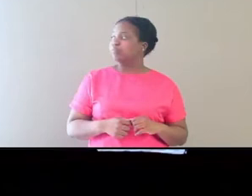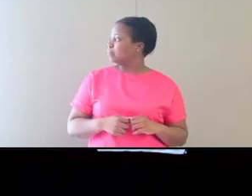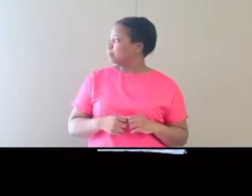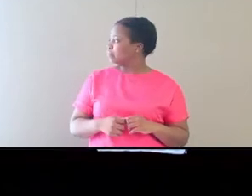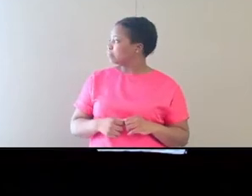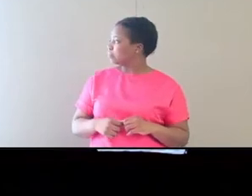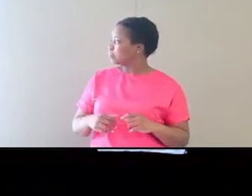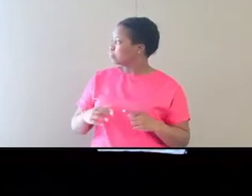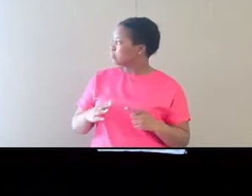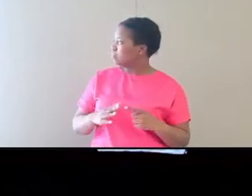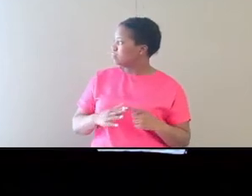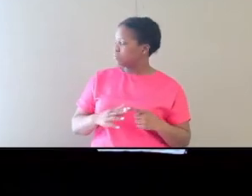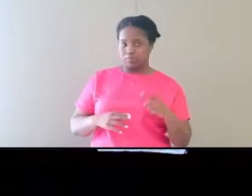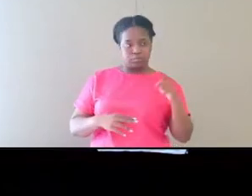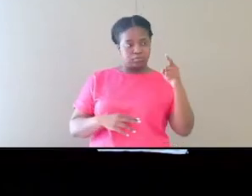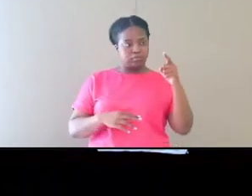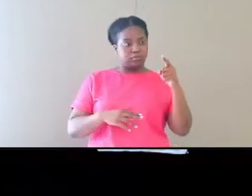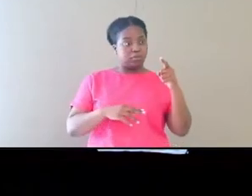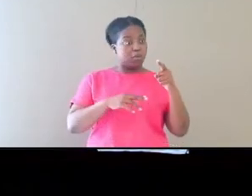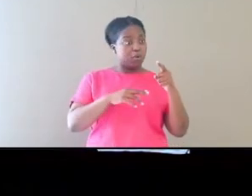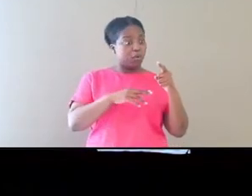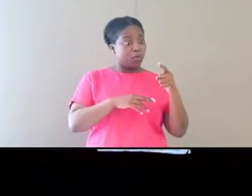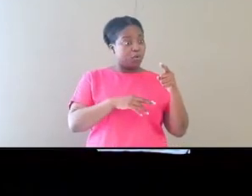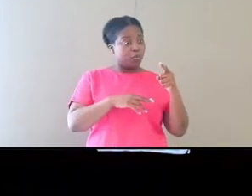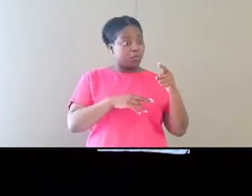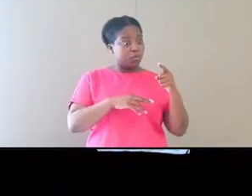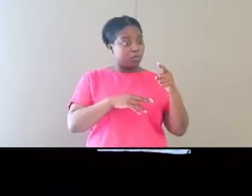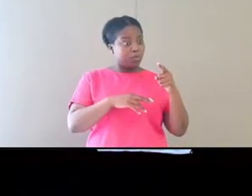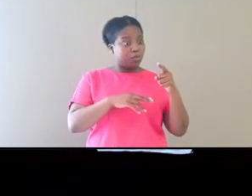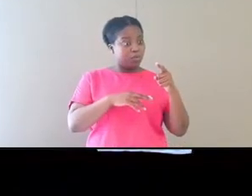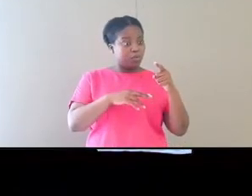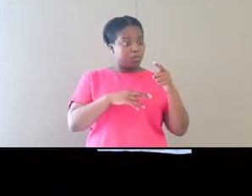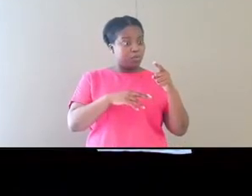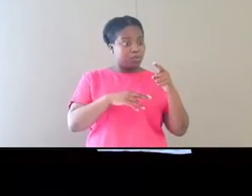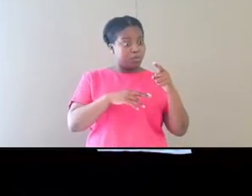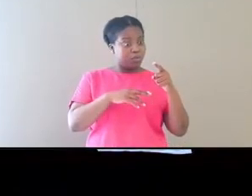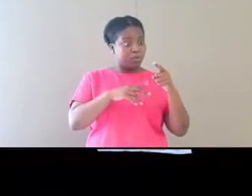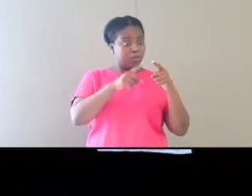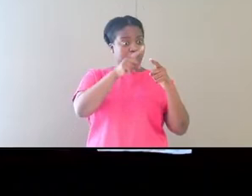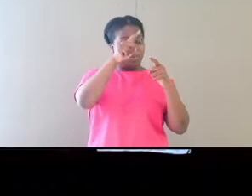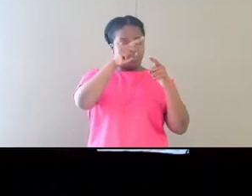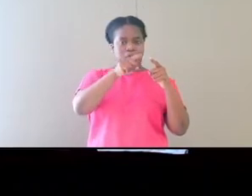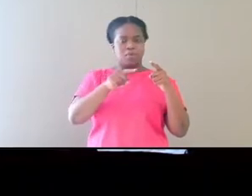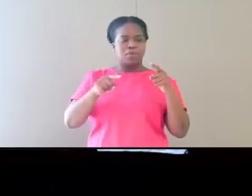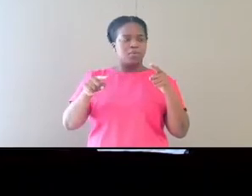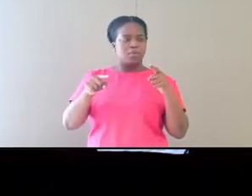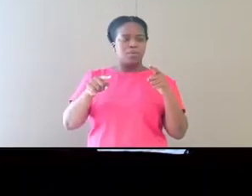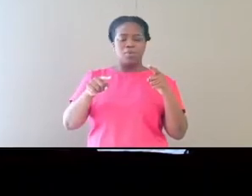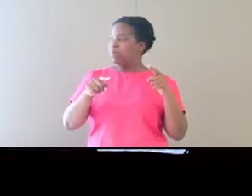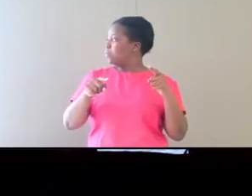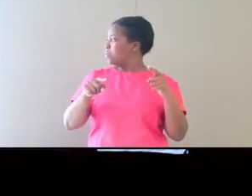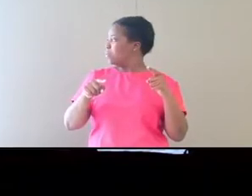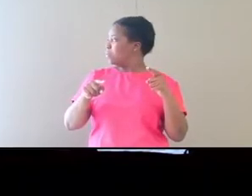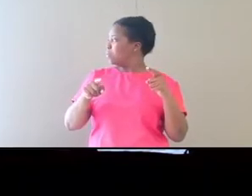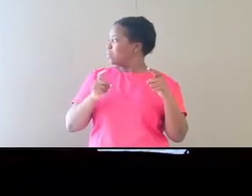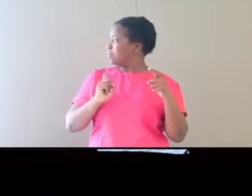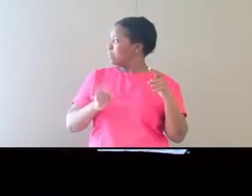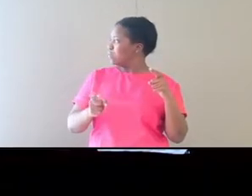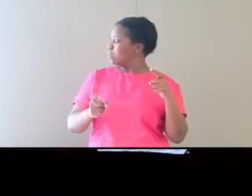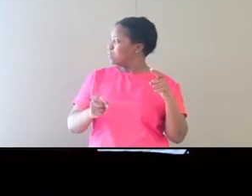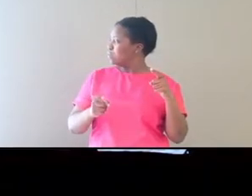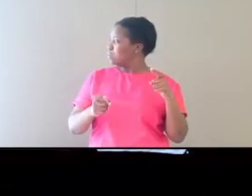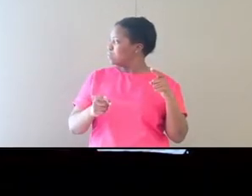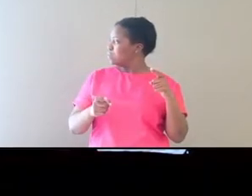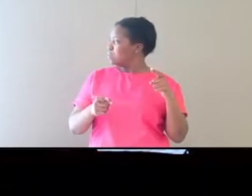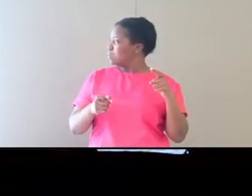in this graph, we're plotting the bars of a number of children. Remember that fast uptake. And we're looking